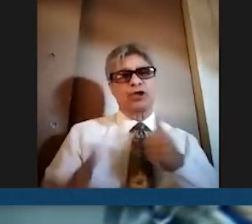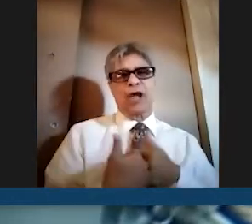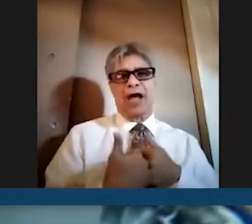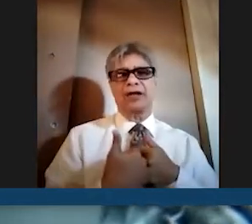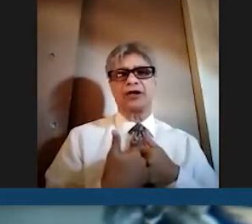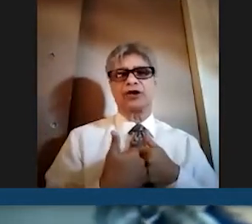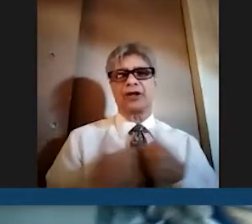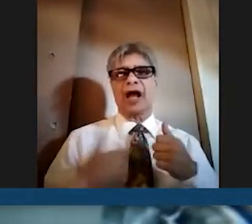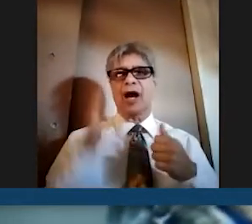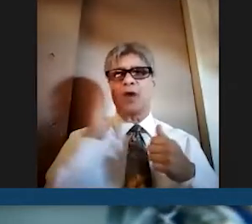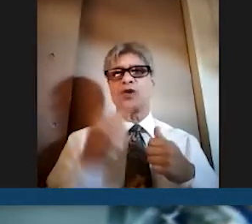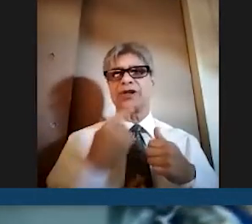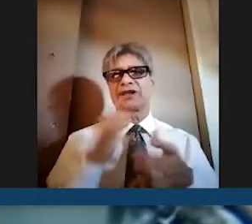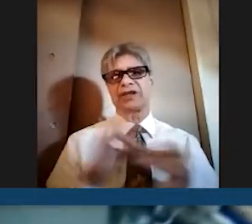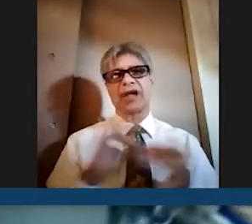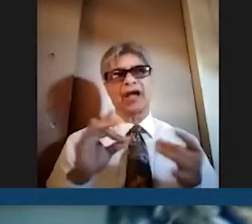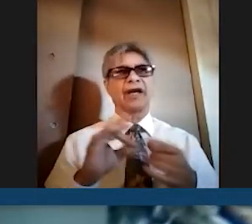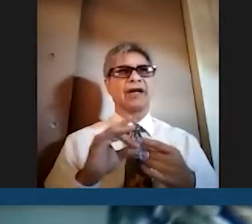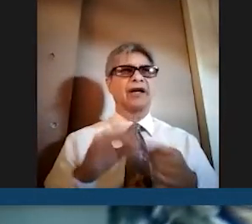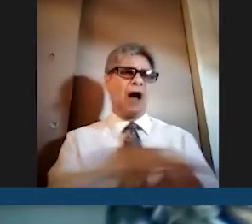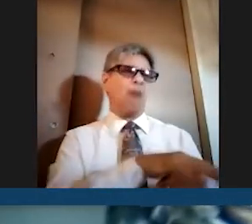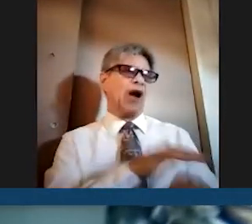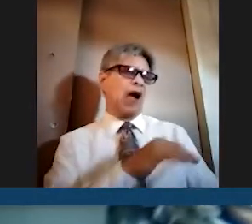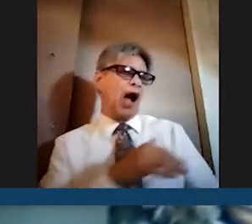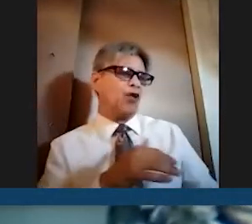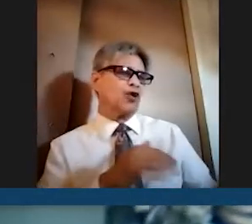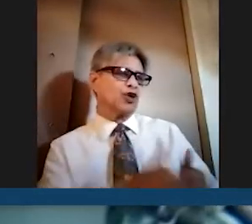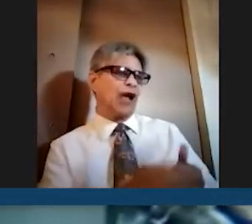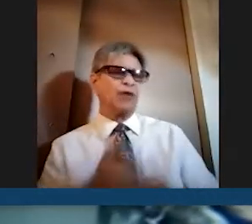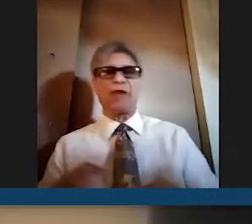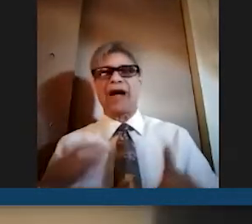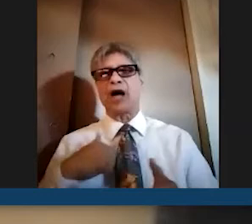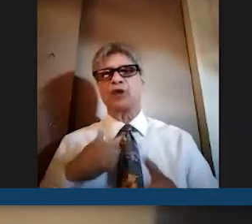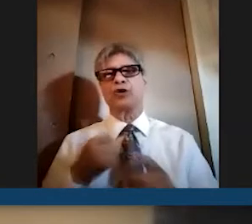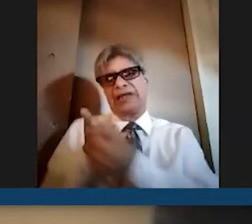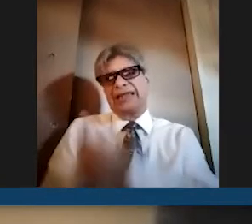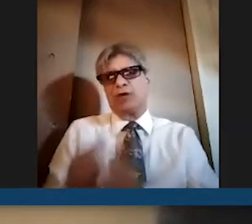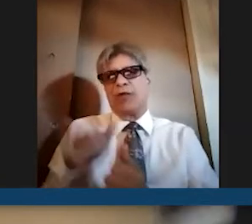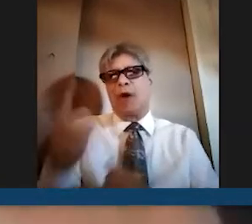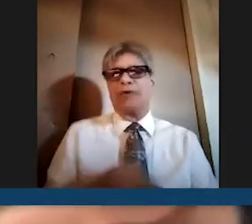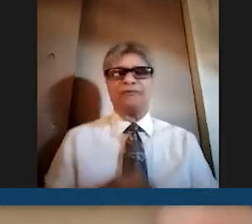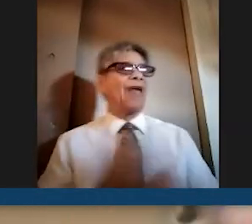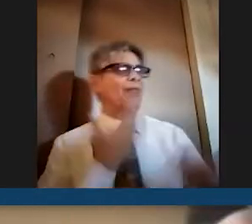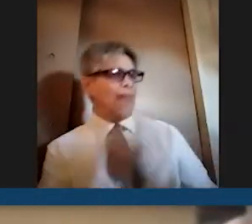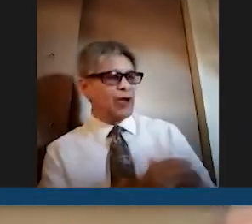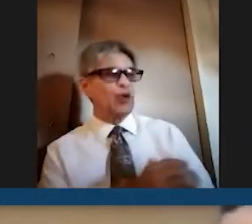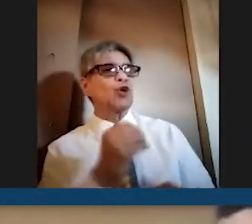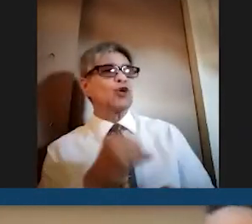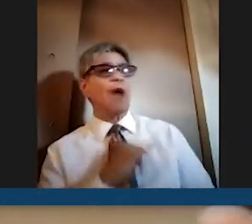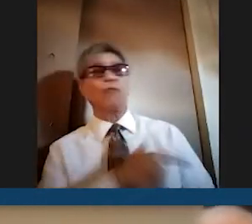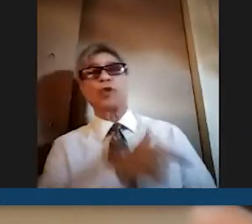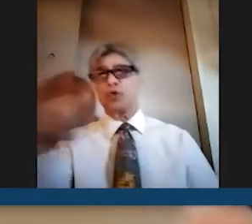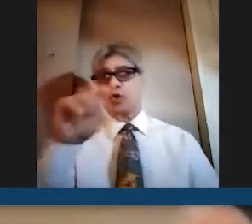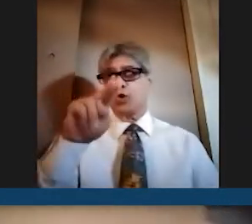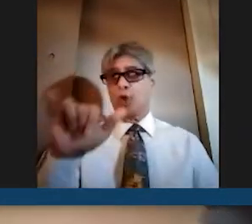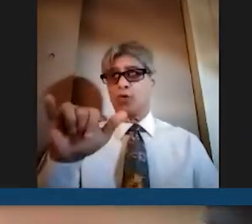I would say, amongst many other ones, but that I'll stick with that. Thank you. So I'm going to go to Tony next. There